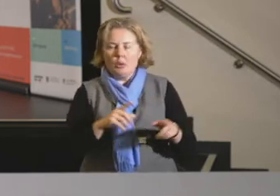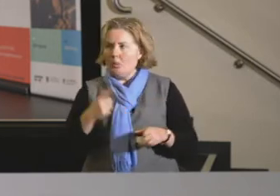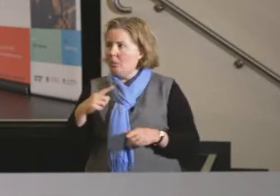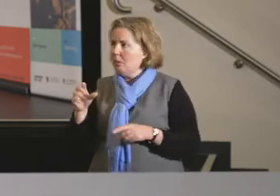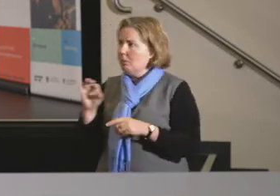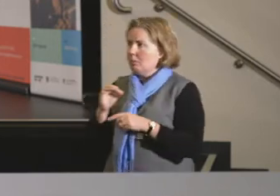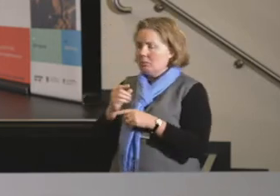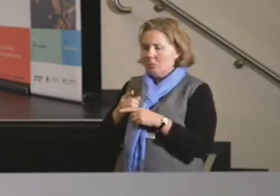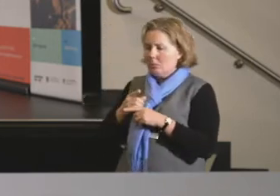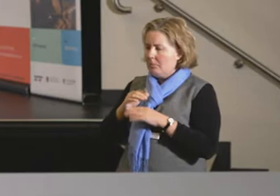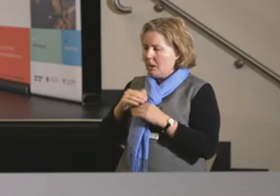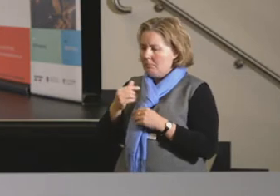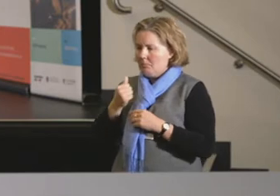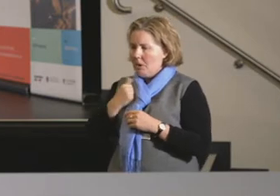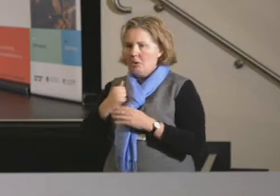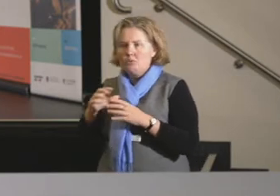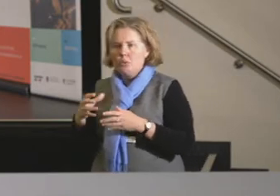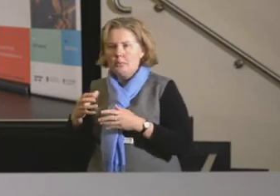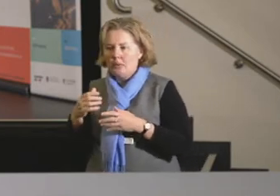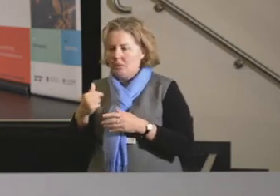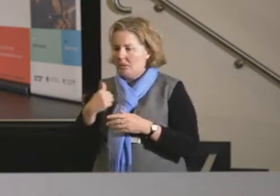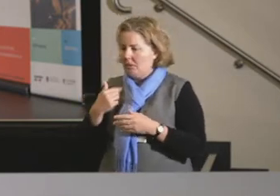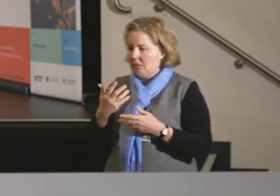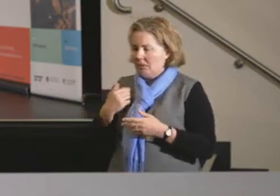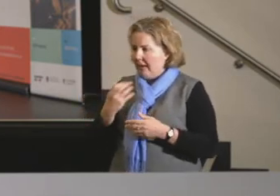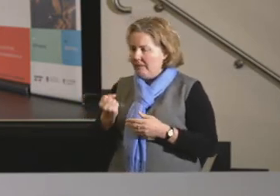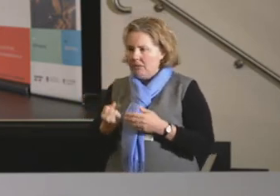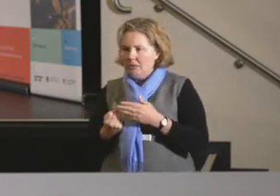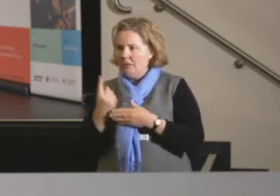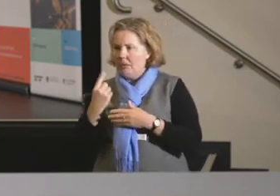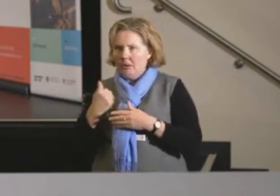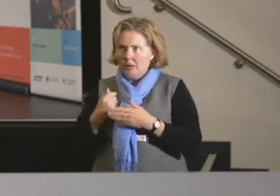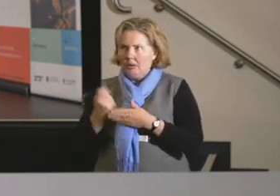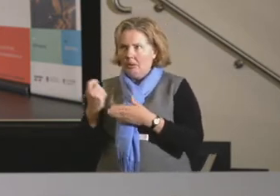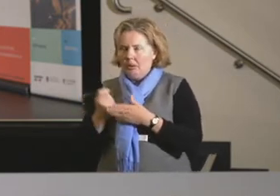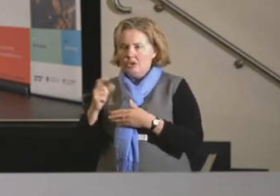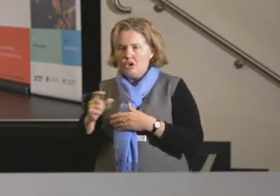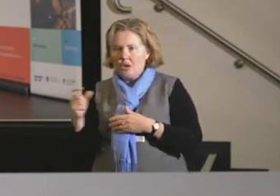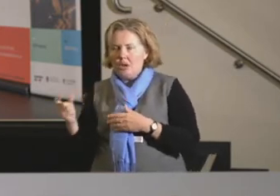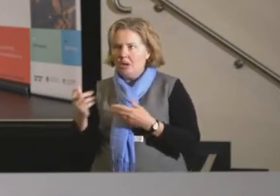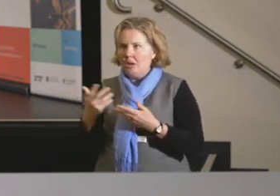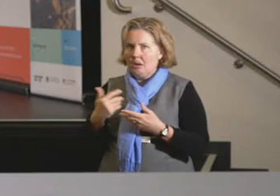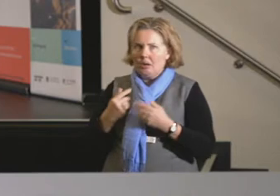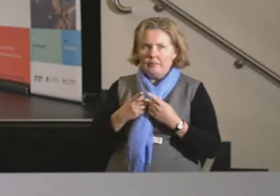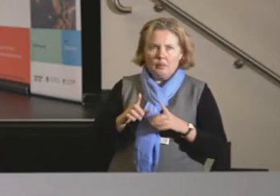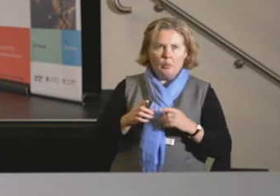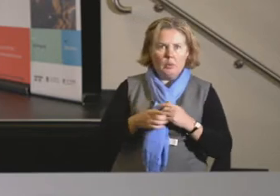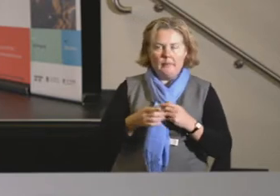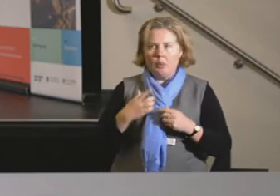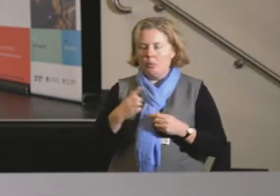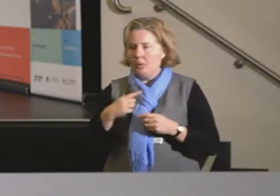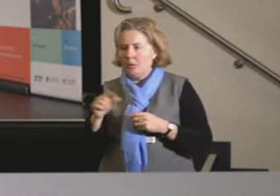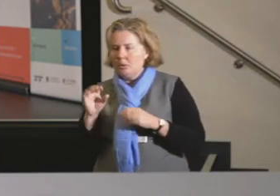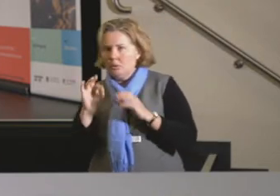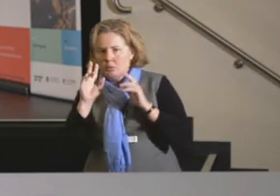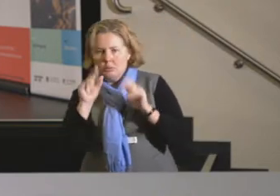to fathers who perceive an injustice in their childcare arrangements when they divorce their wives? Why aren't you giving it to refugees? Why aren't you